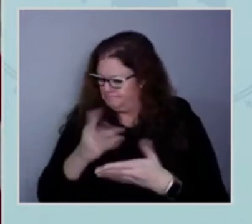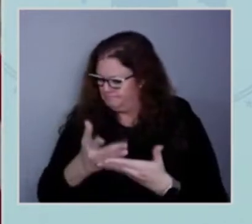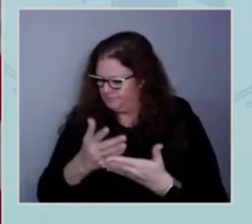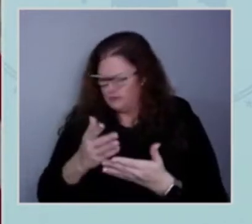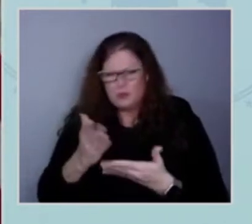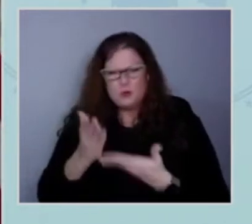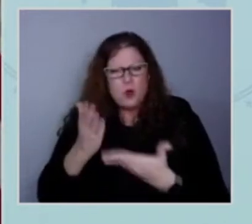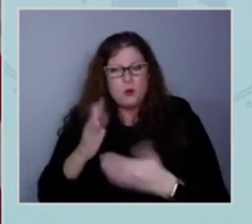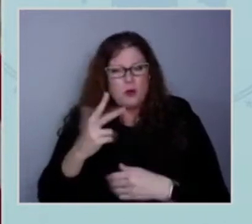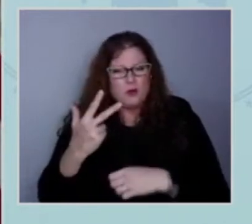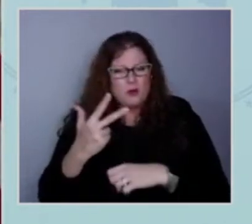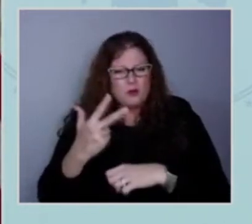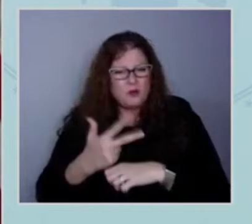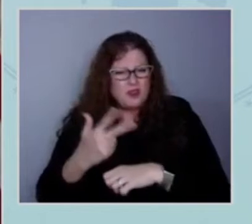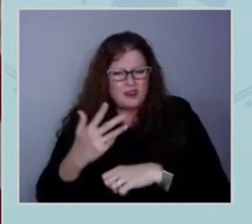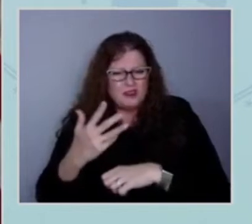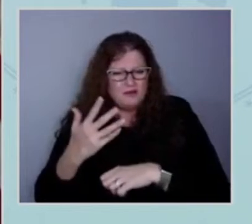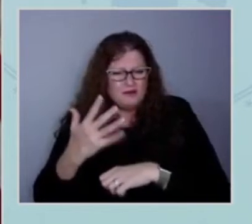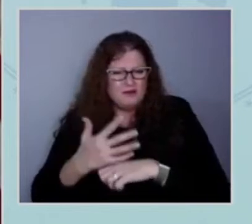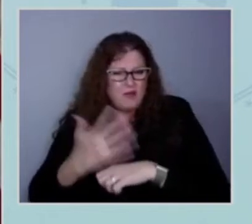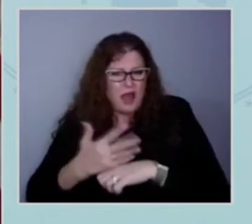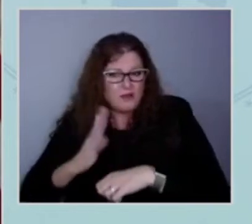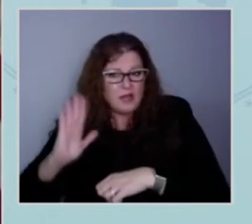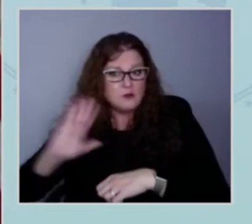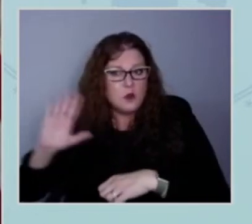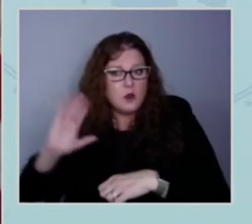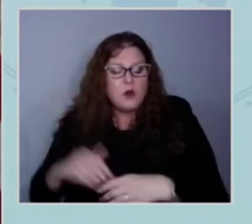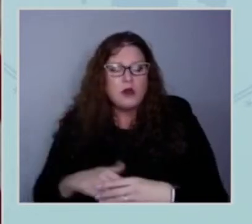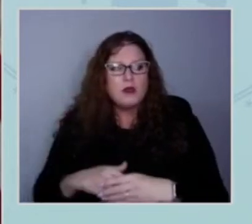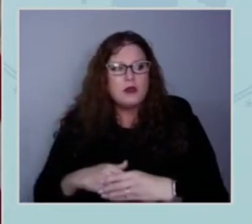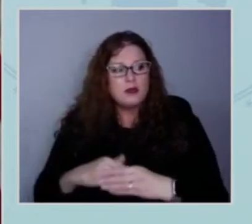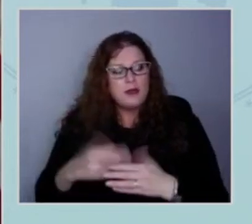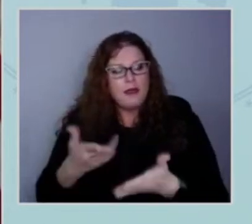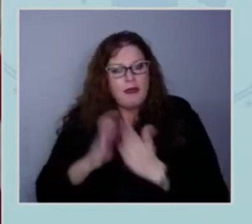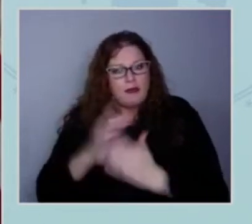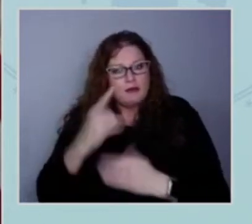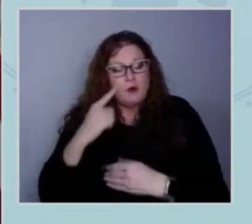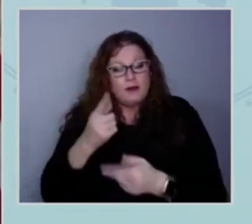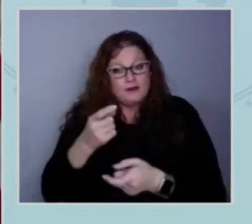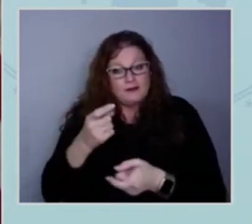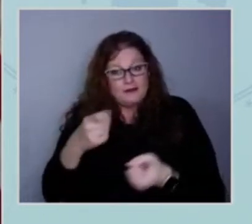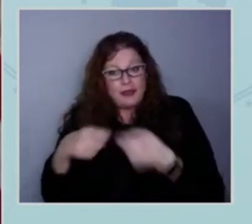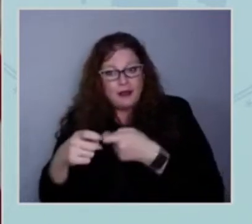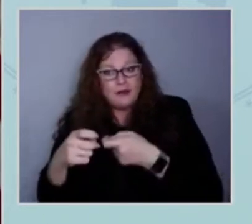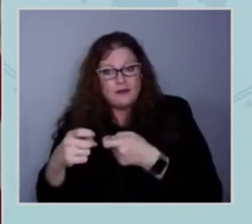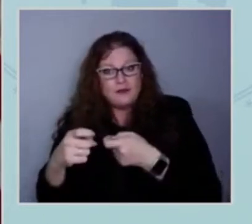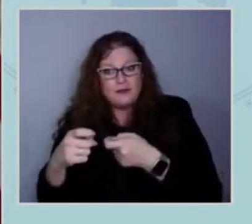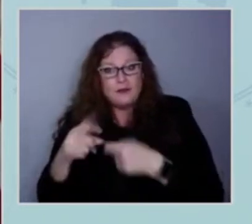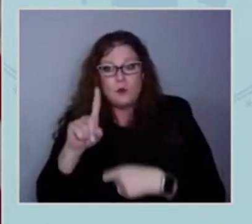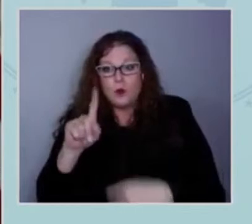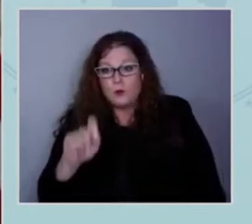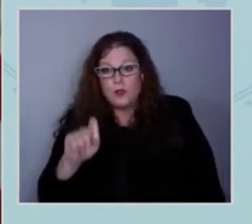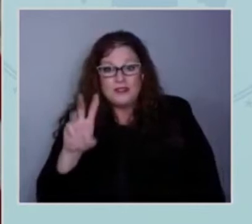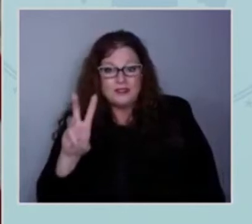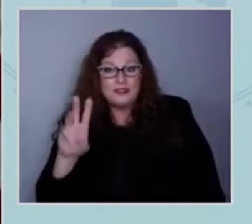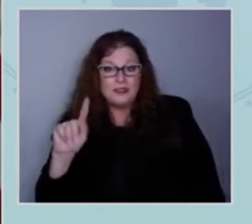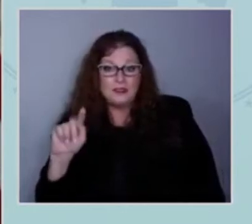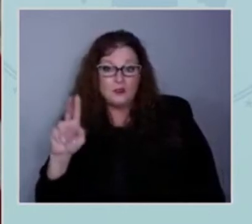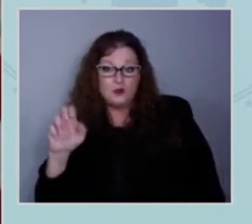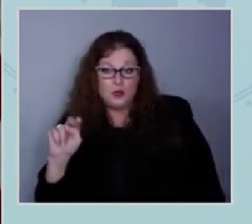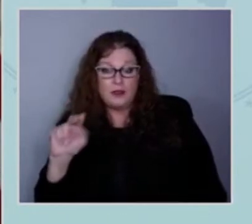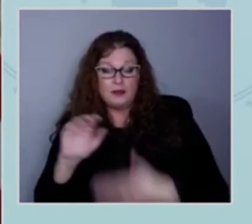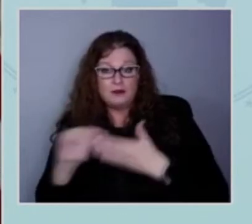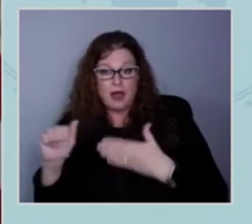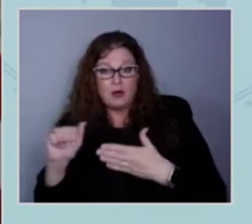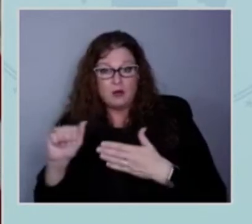effort that came forward about 3, 4, or 5 days ago that called for, instead of